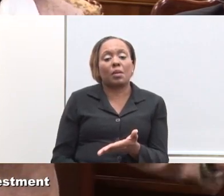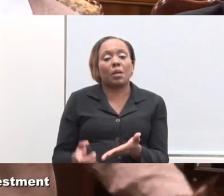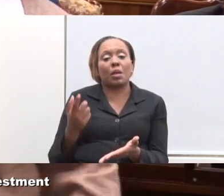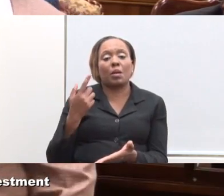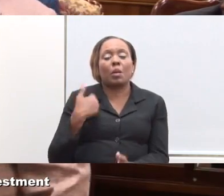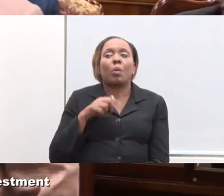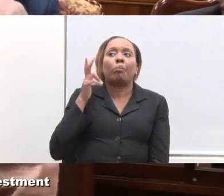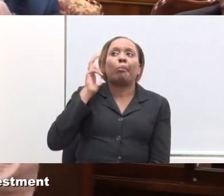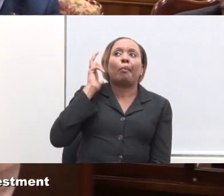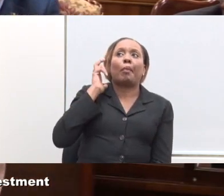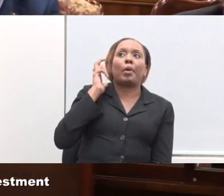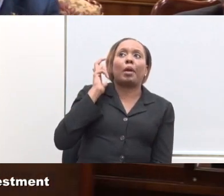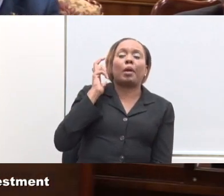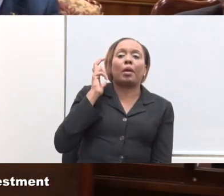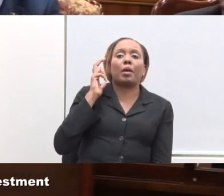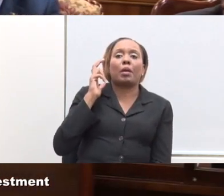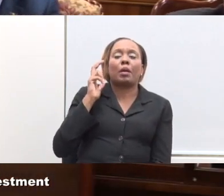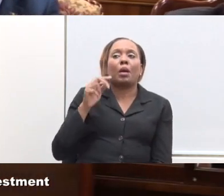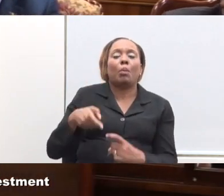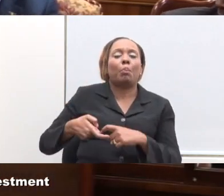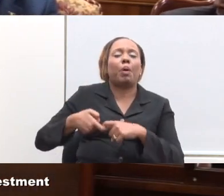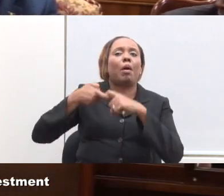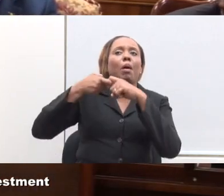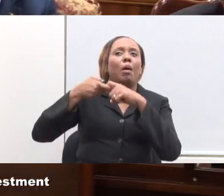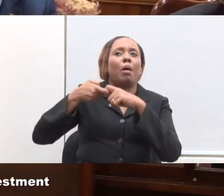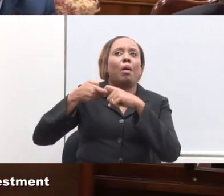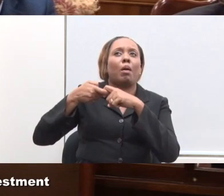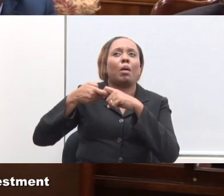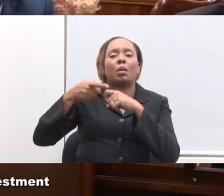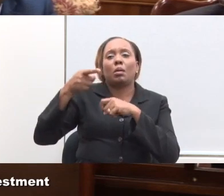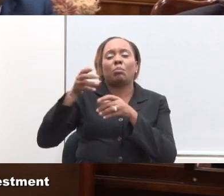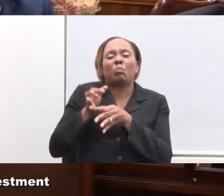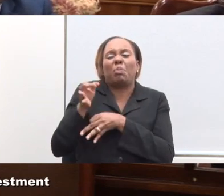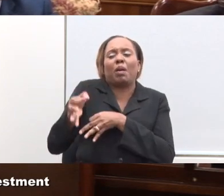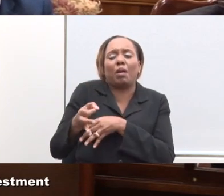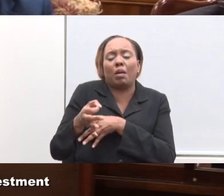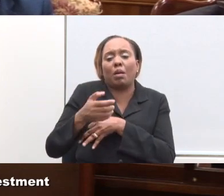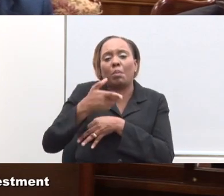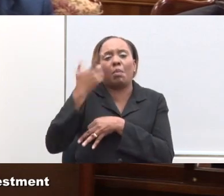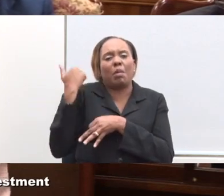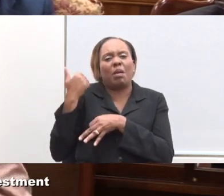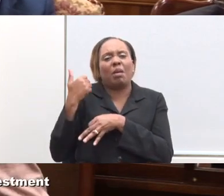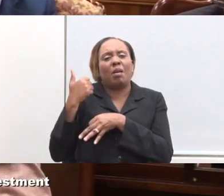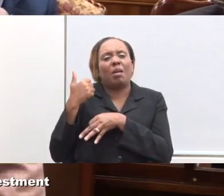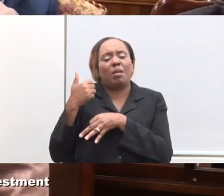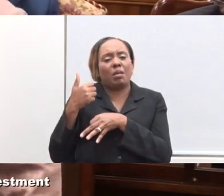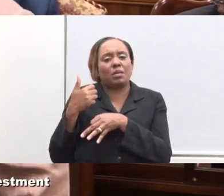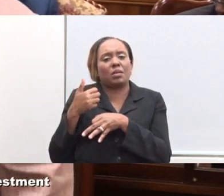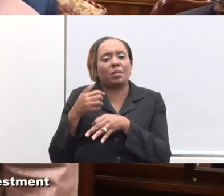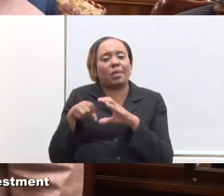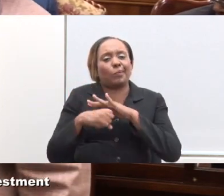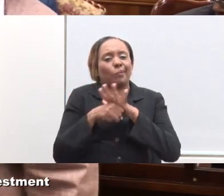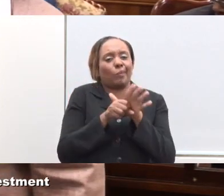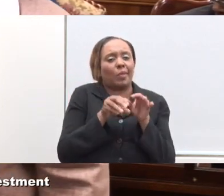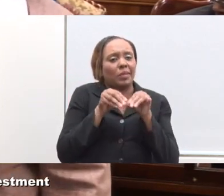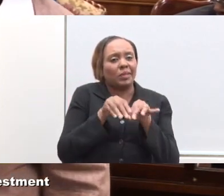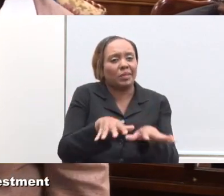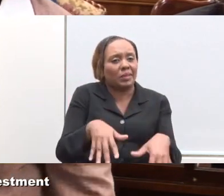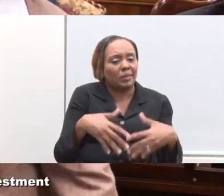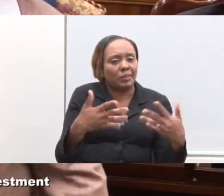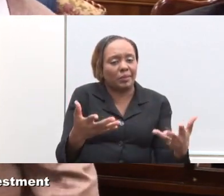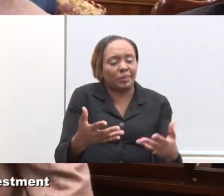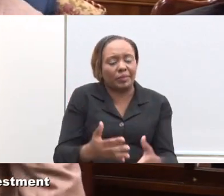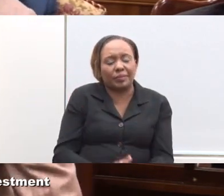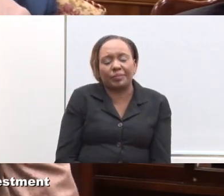woeful circumstances that they are facing in other parts of the world that are affected equally by